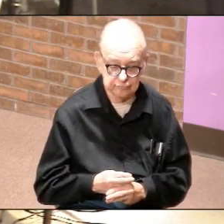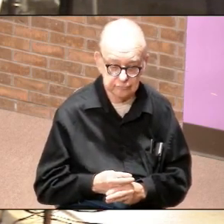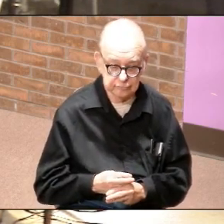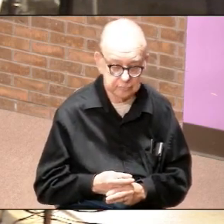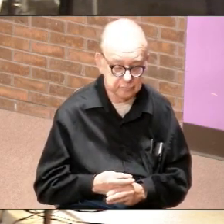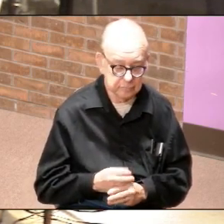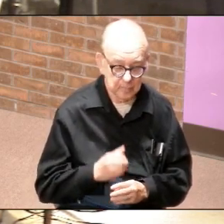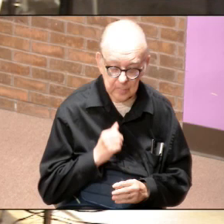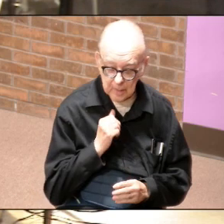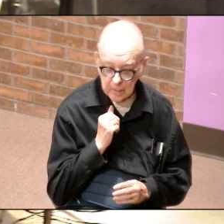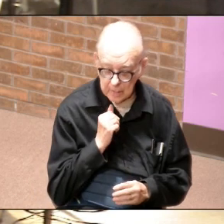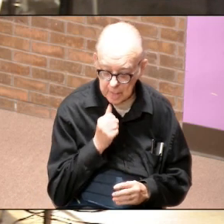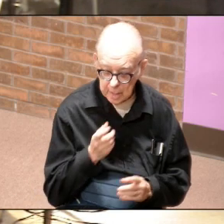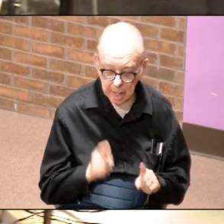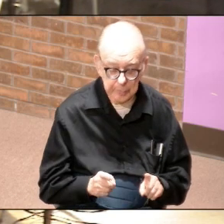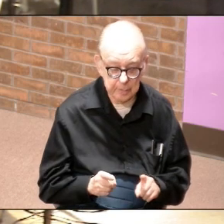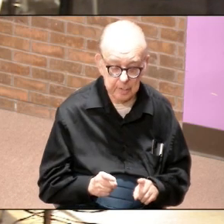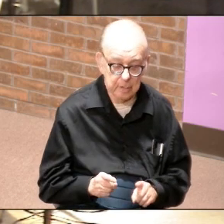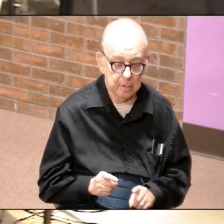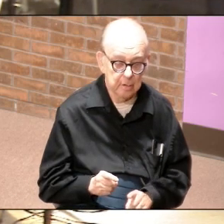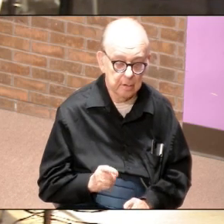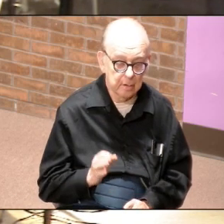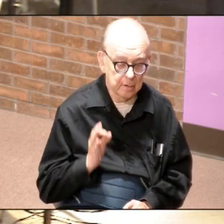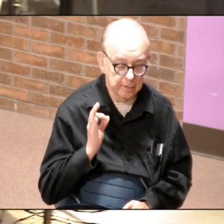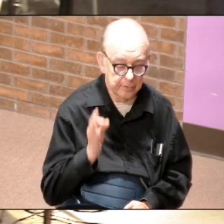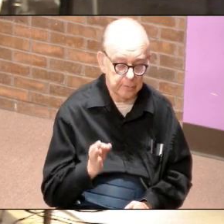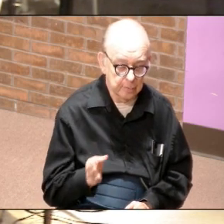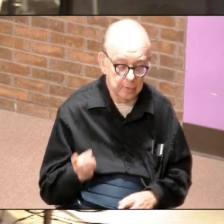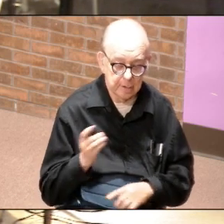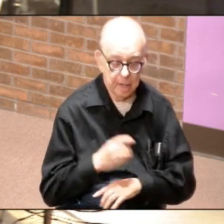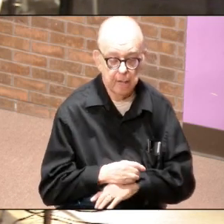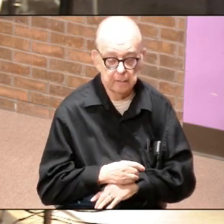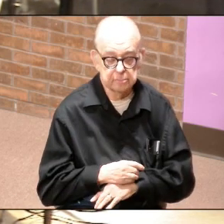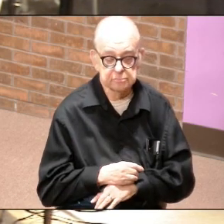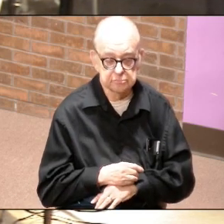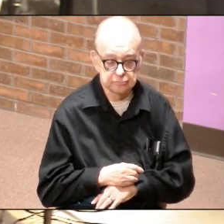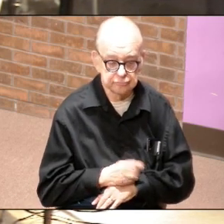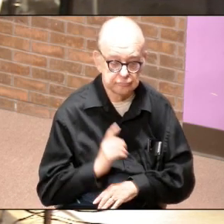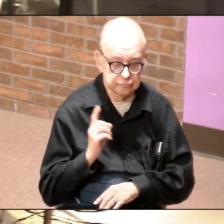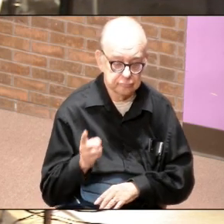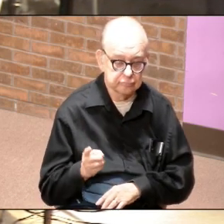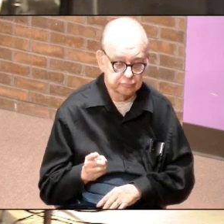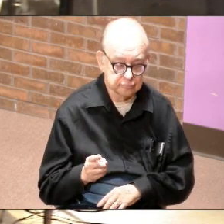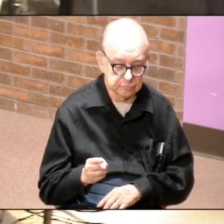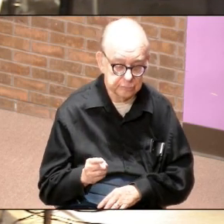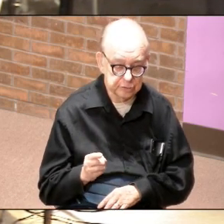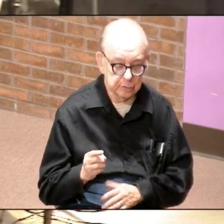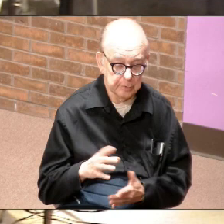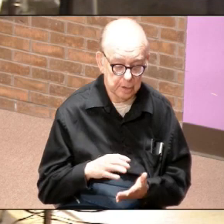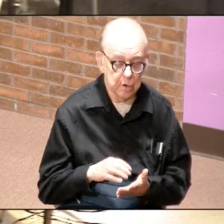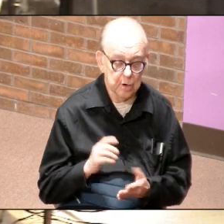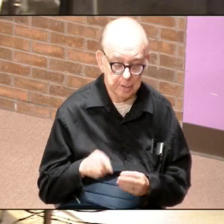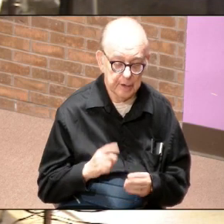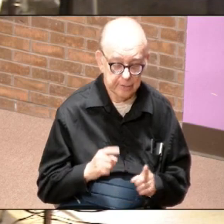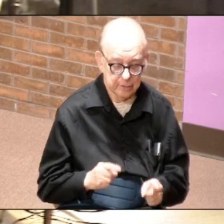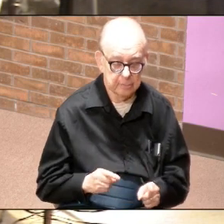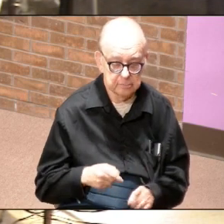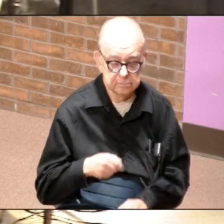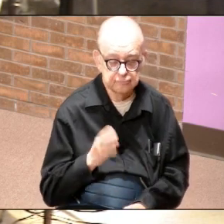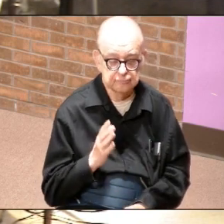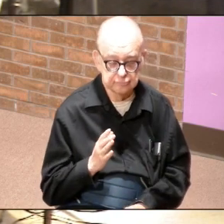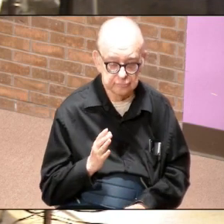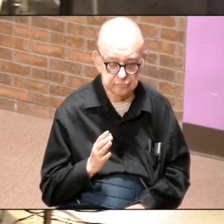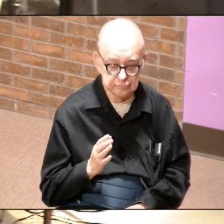but you ain't getting by with it. Because one day, you will be found out. And